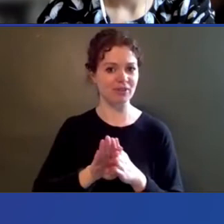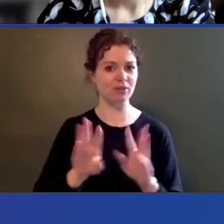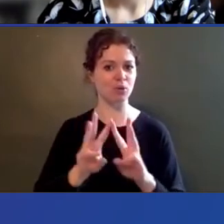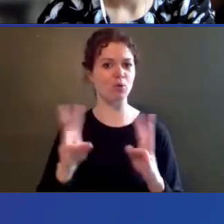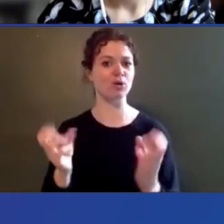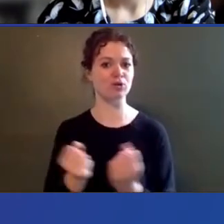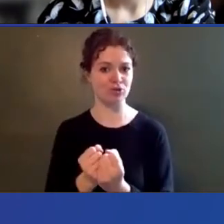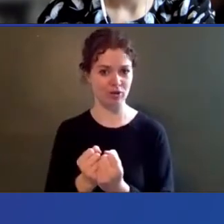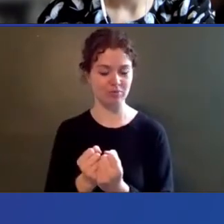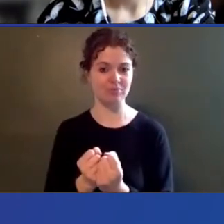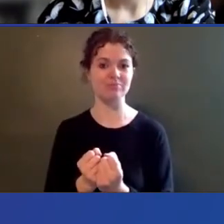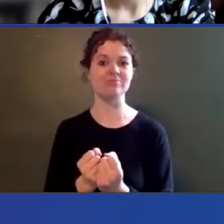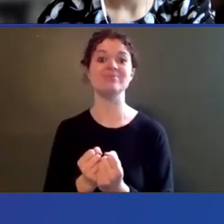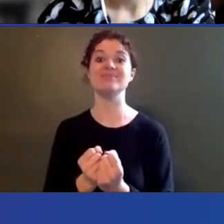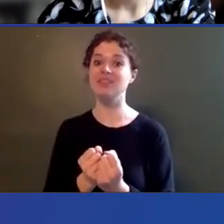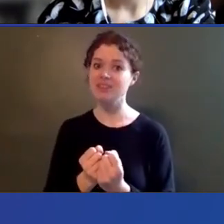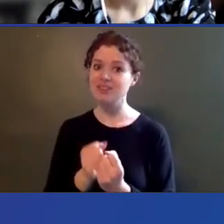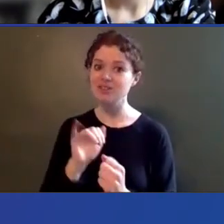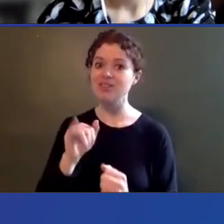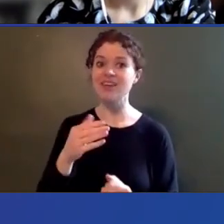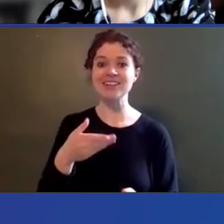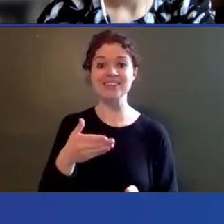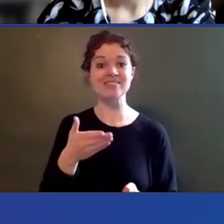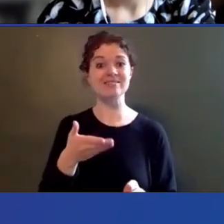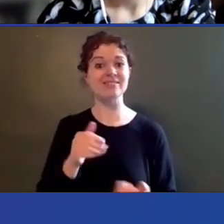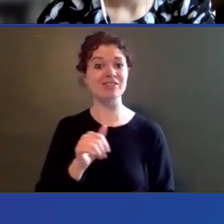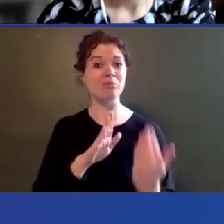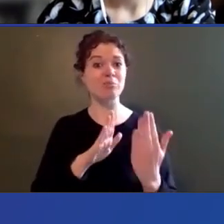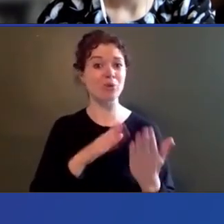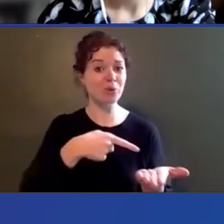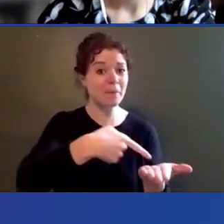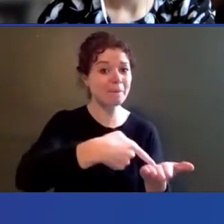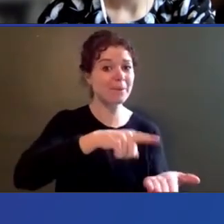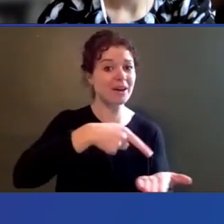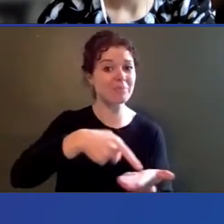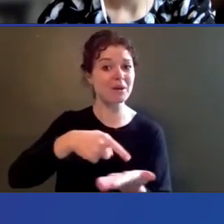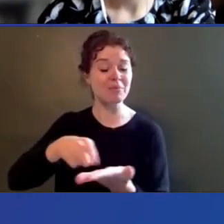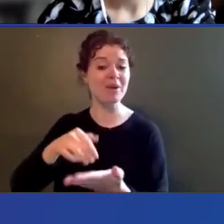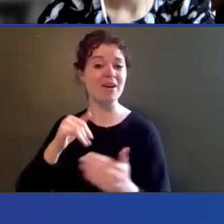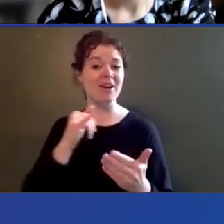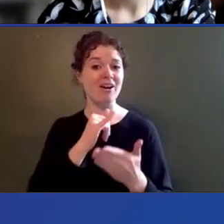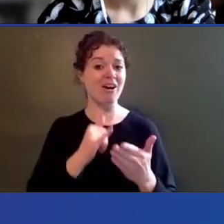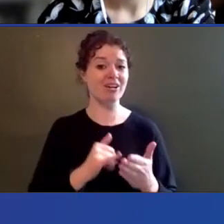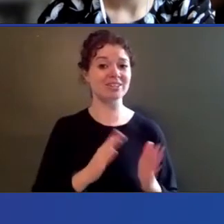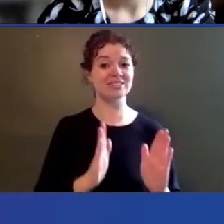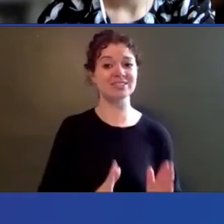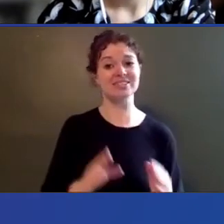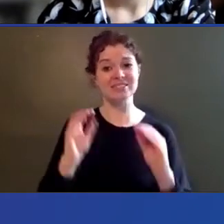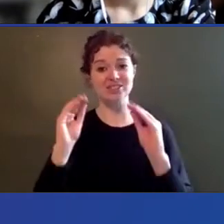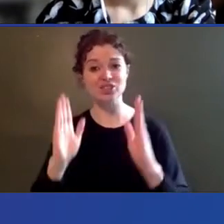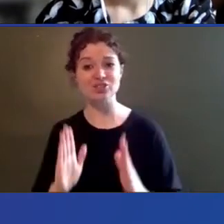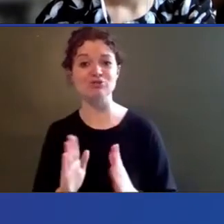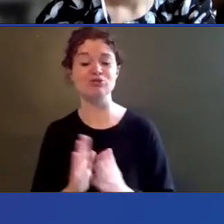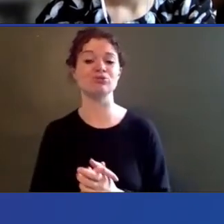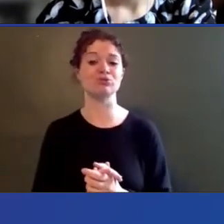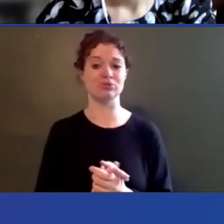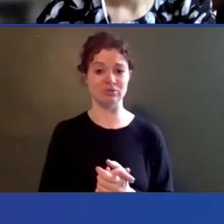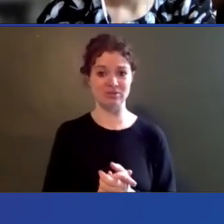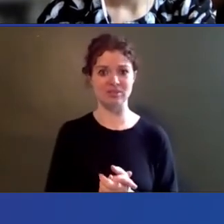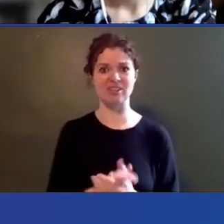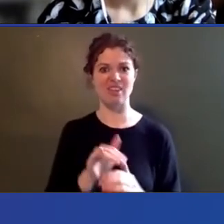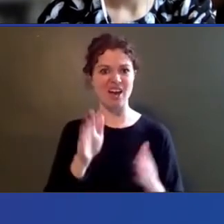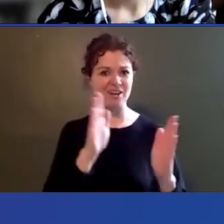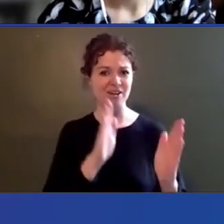to provide some sort of wage to their teaching artists, for TAs then to be able to prepare to teach in our new world.